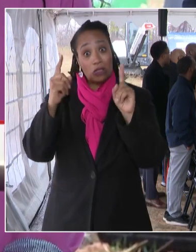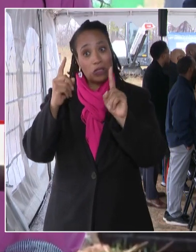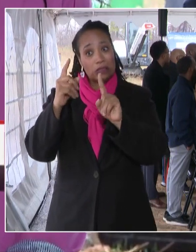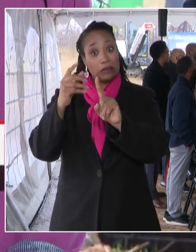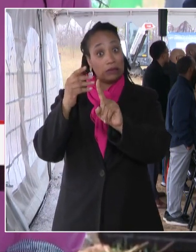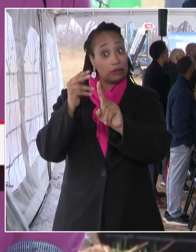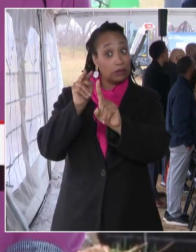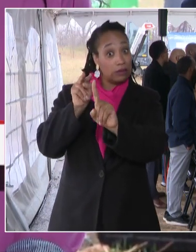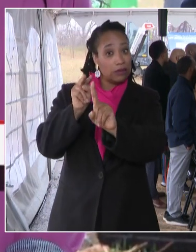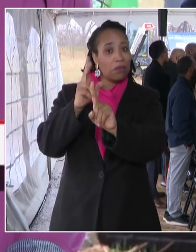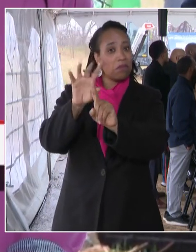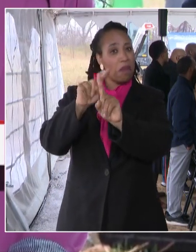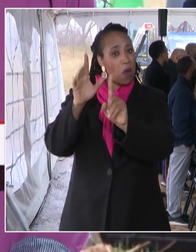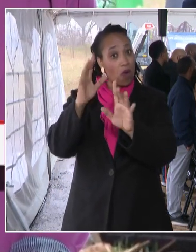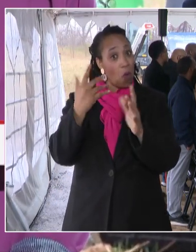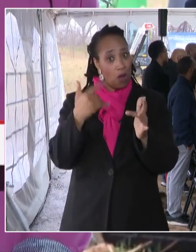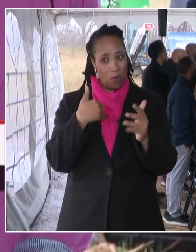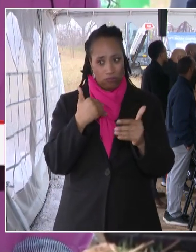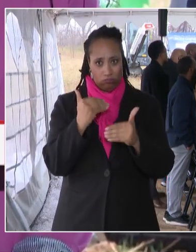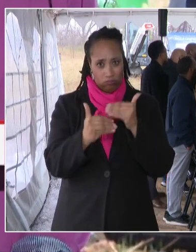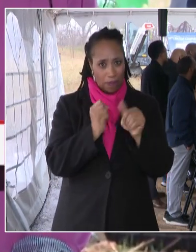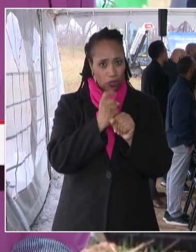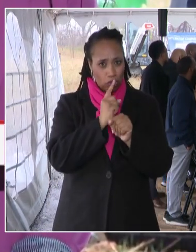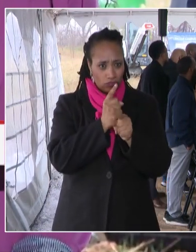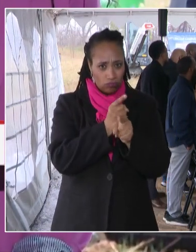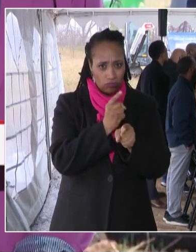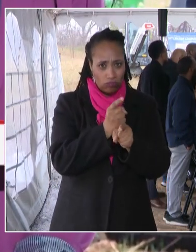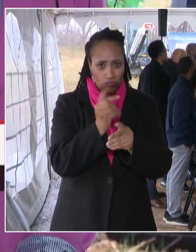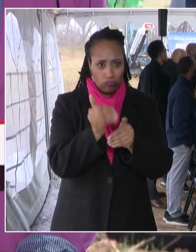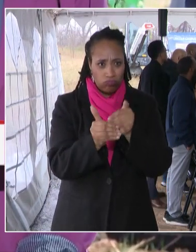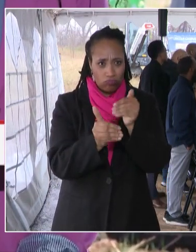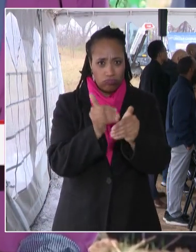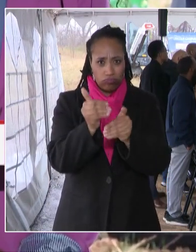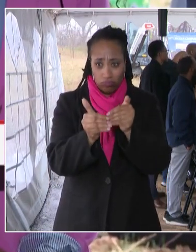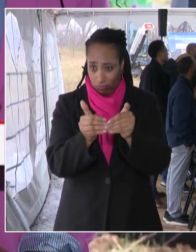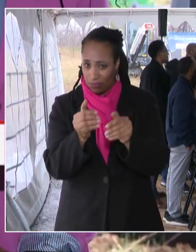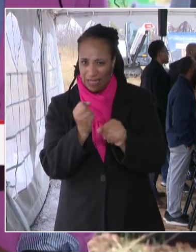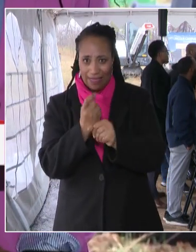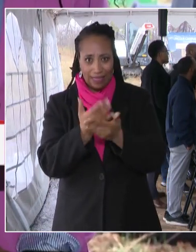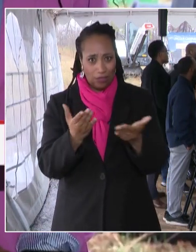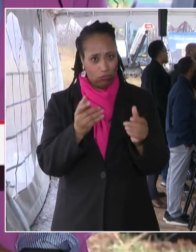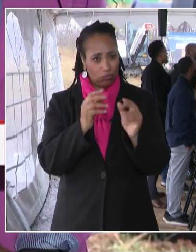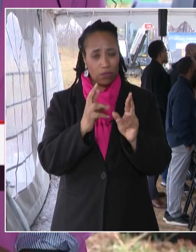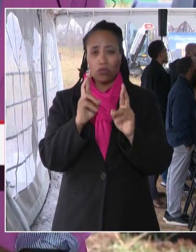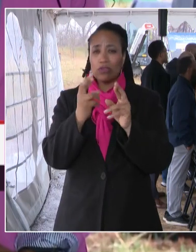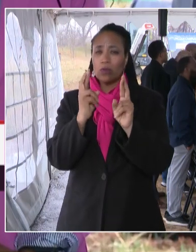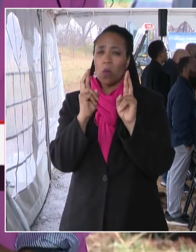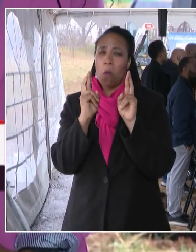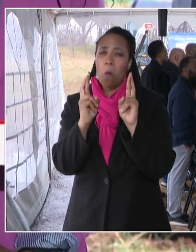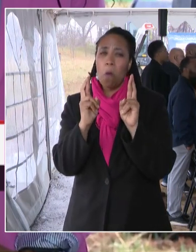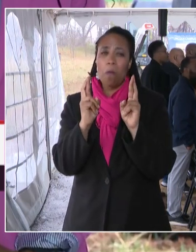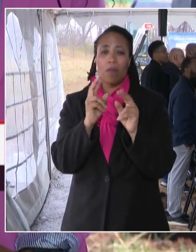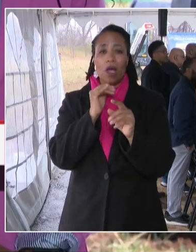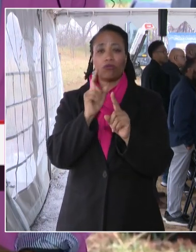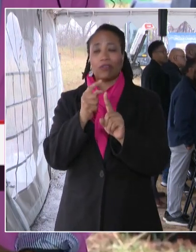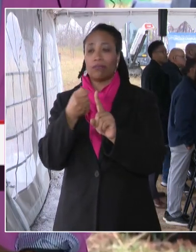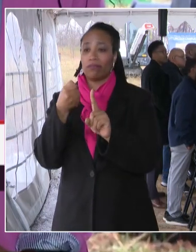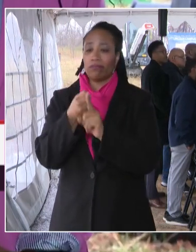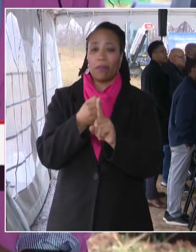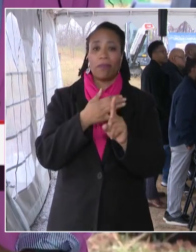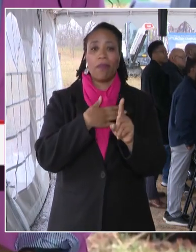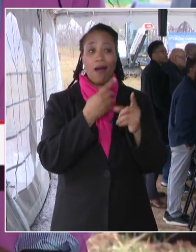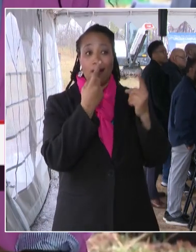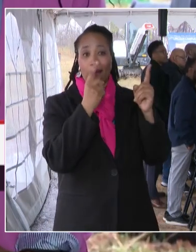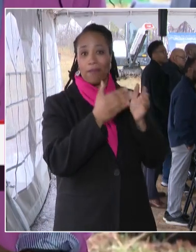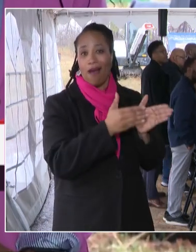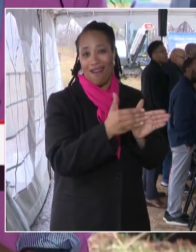that they get it right. And so I hope it doesn't affect it, but it could. What would you need in terms of a